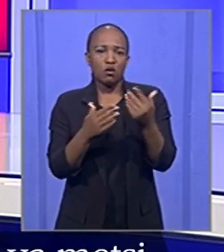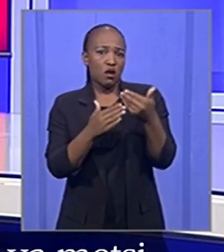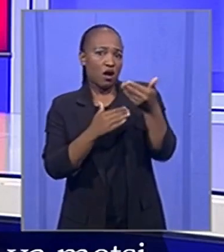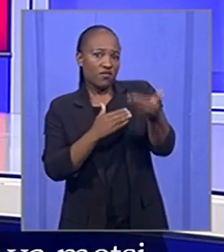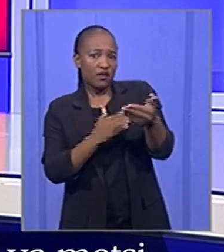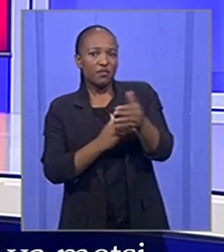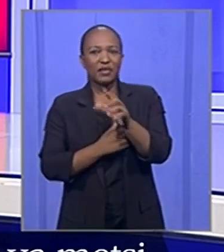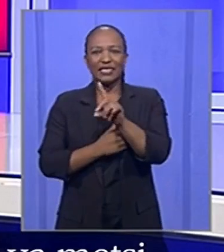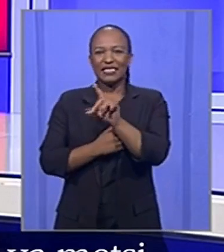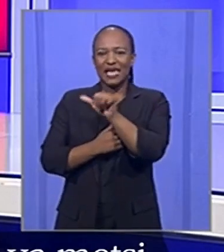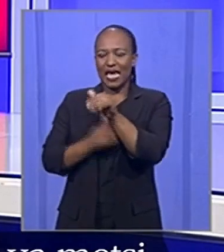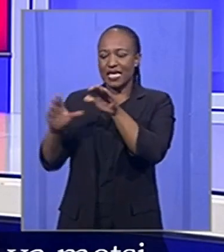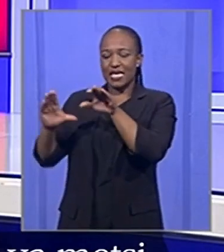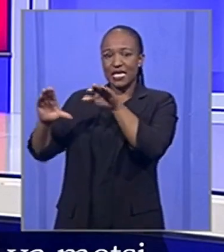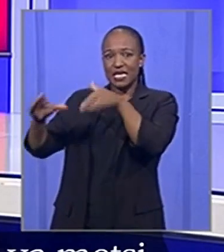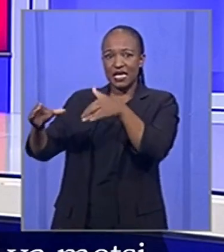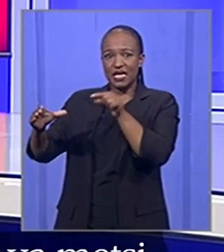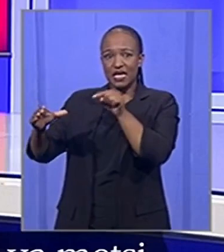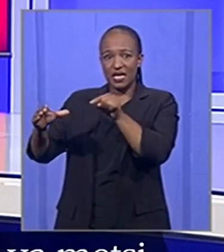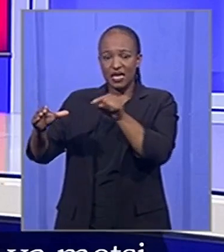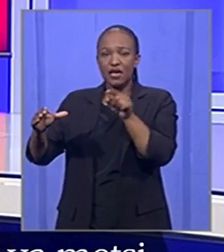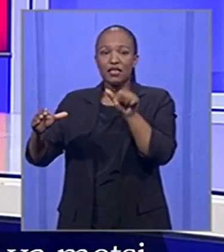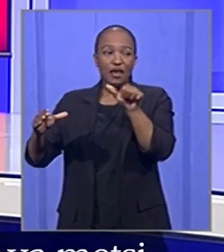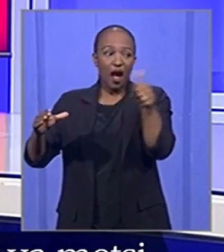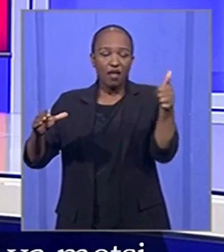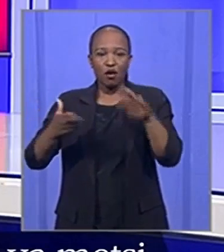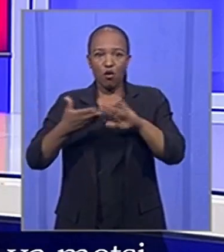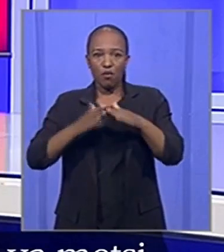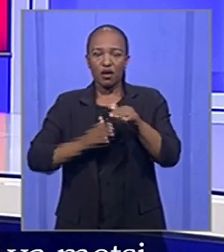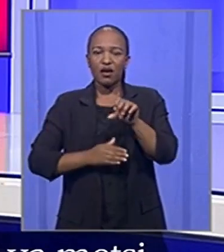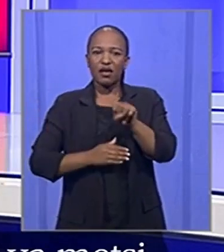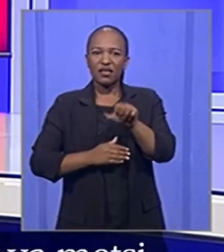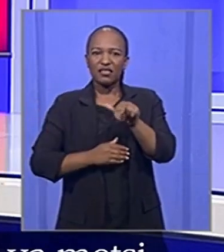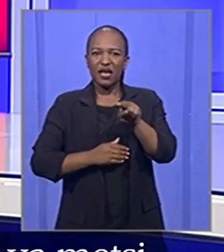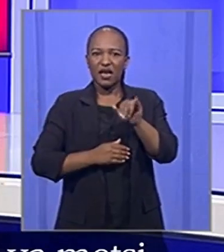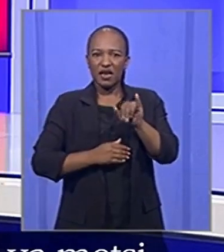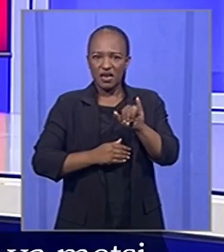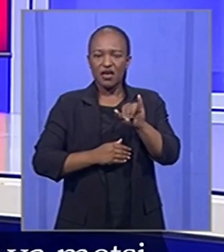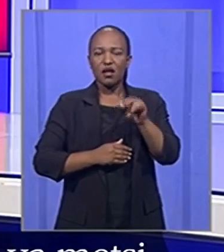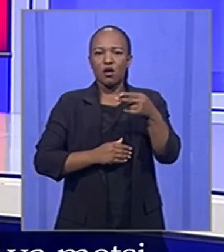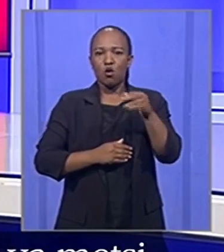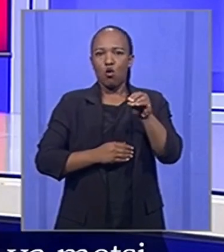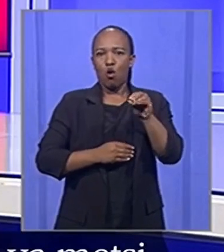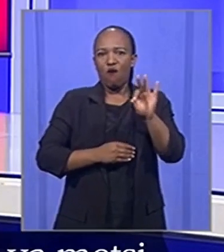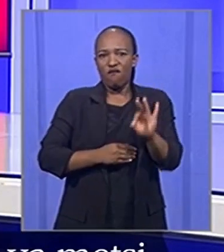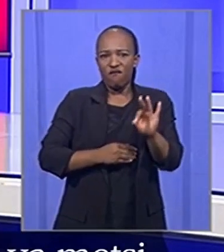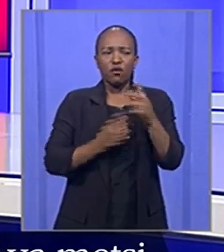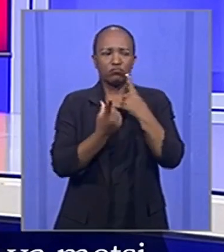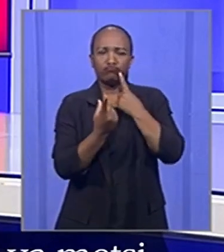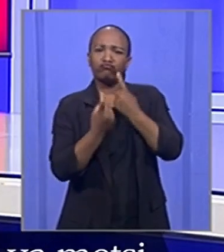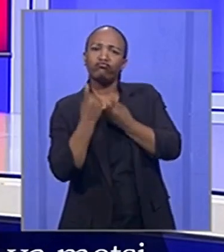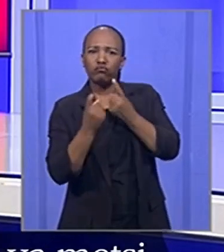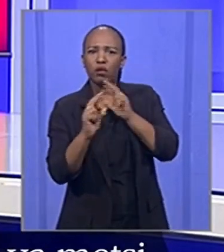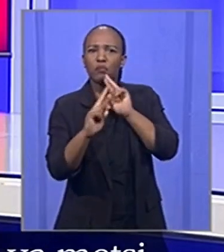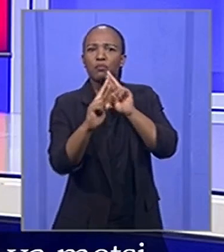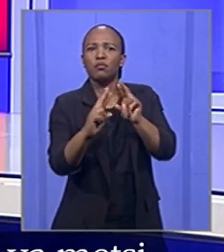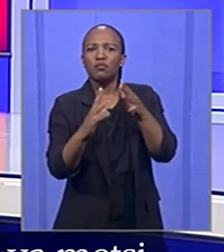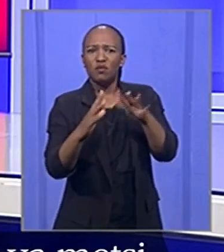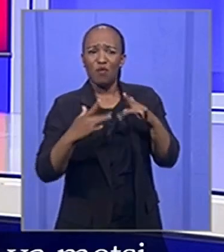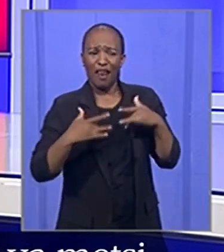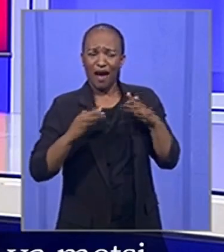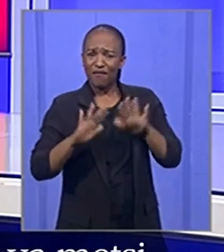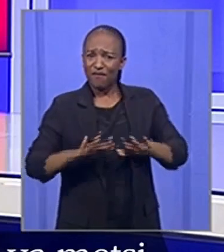hore ditho tsa DA le baahi ba bang ba Saninhof ba tlalehe kapa ba tletlebe ka maemo ao ba